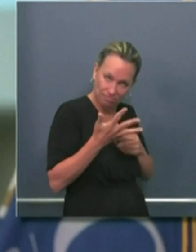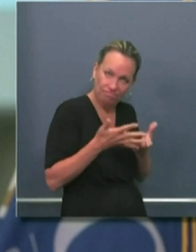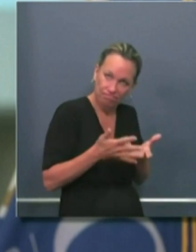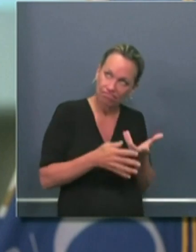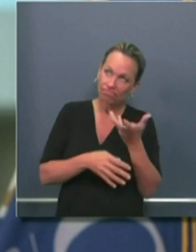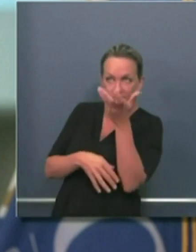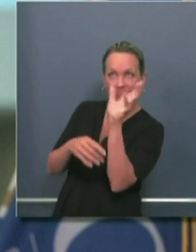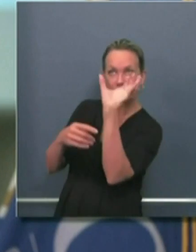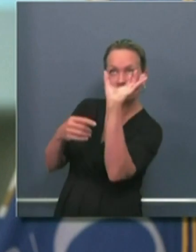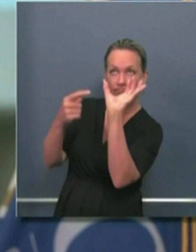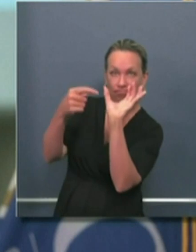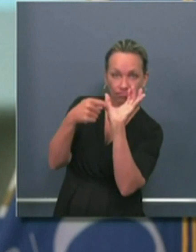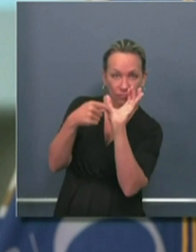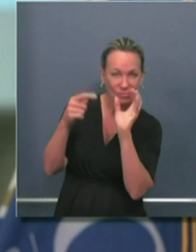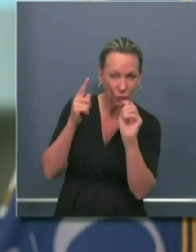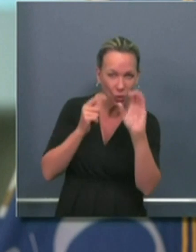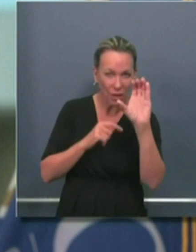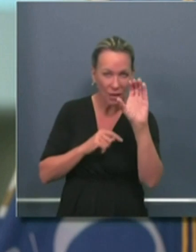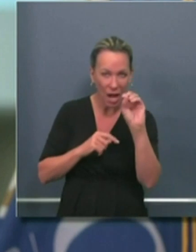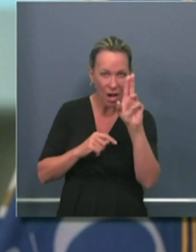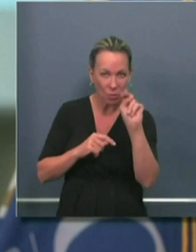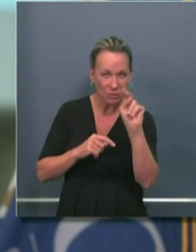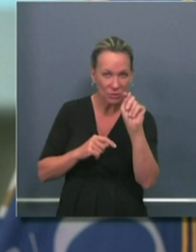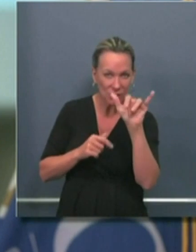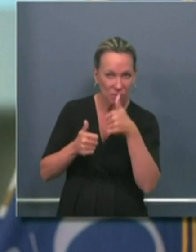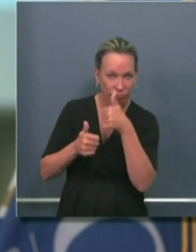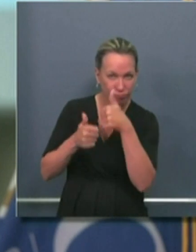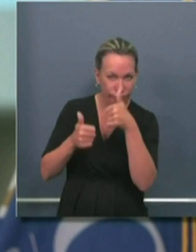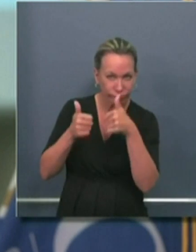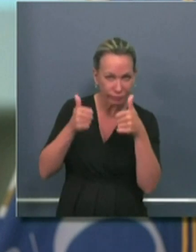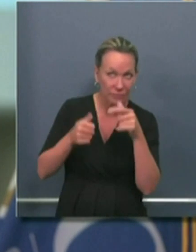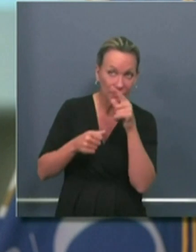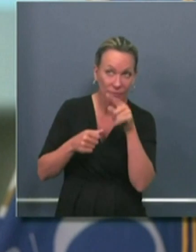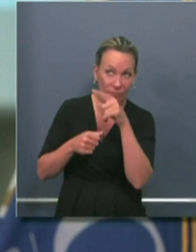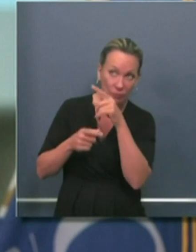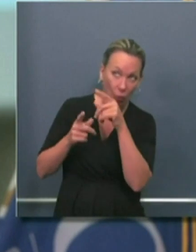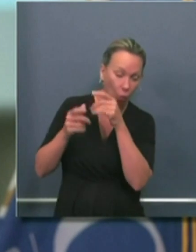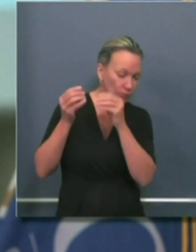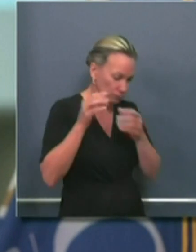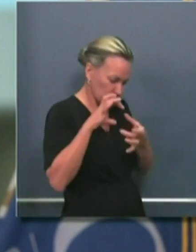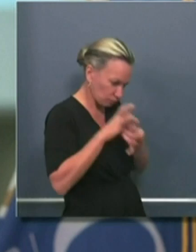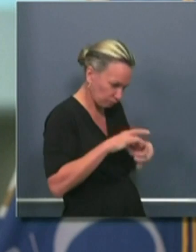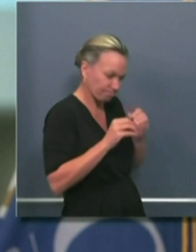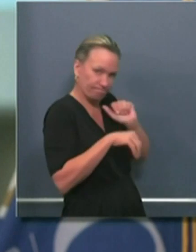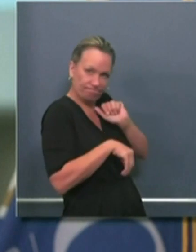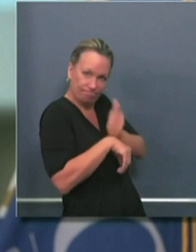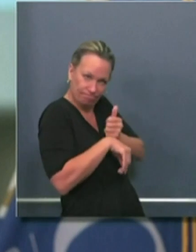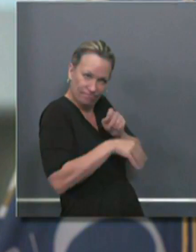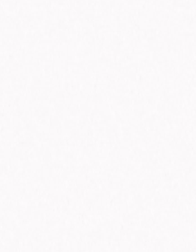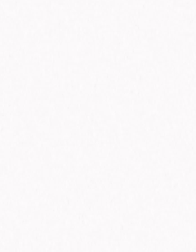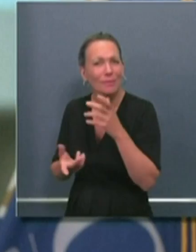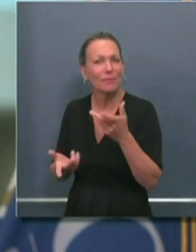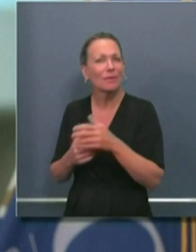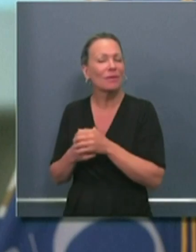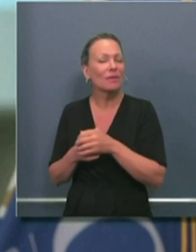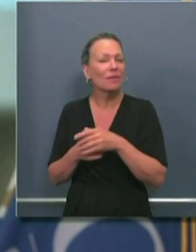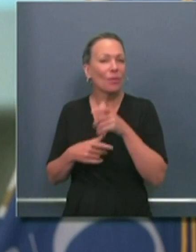week ended May 24, as the death toll nairs 100,000, according to a Reuters analysis. Florida